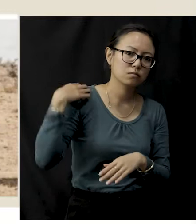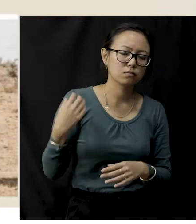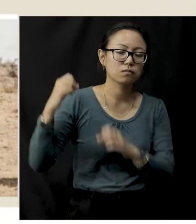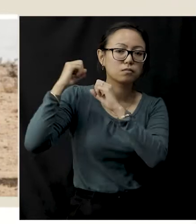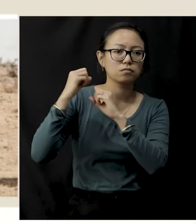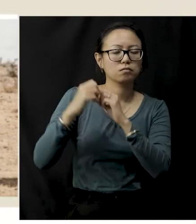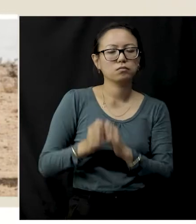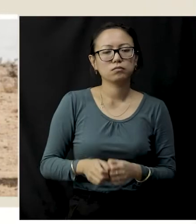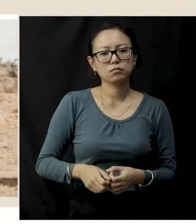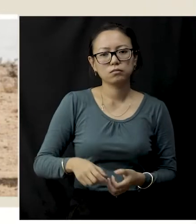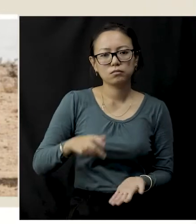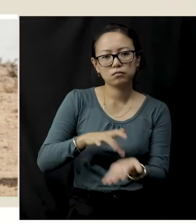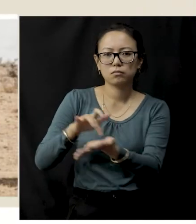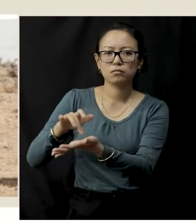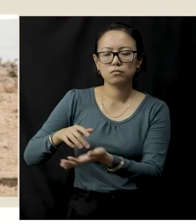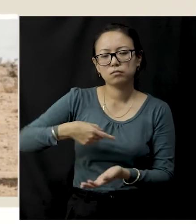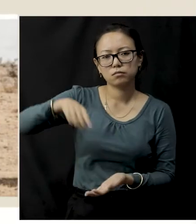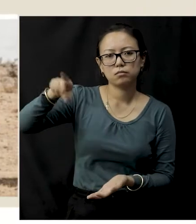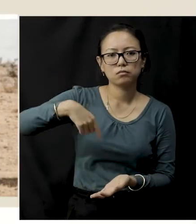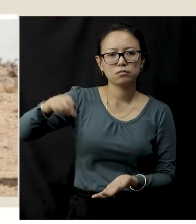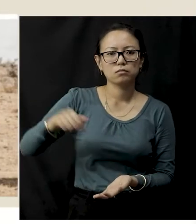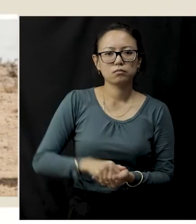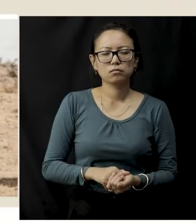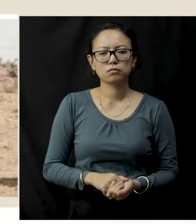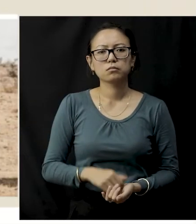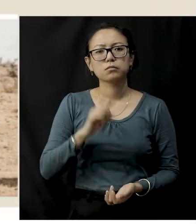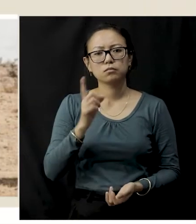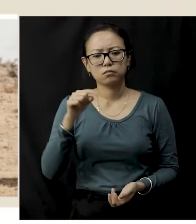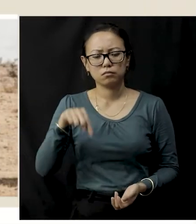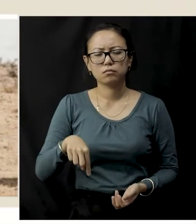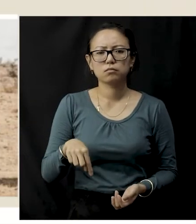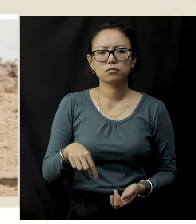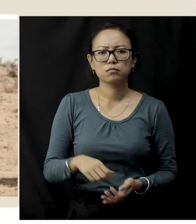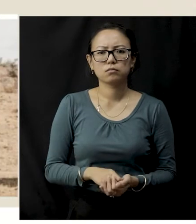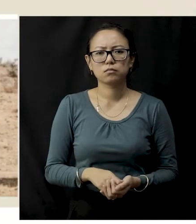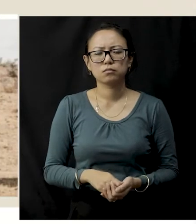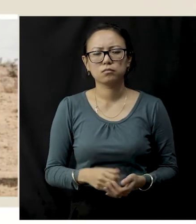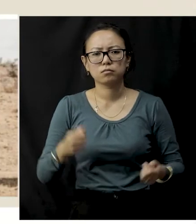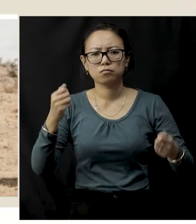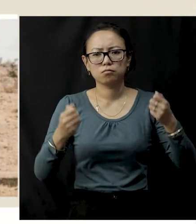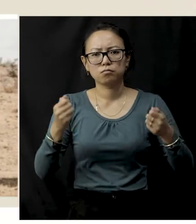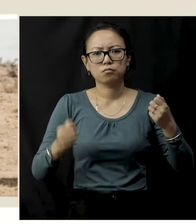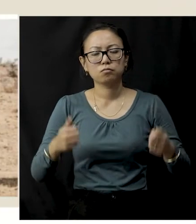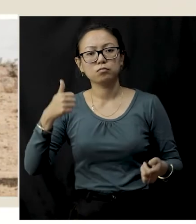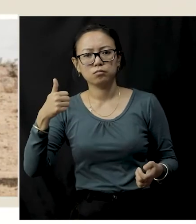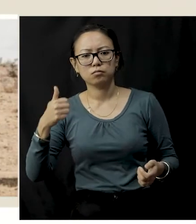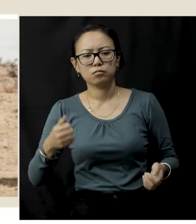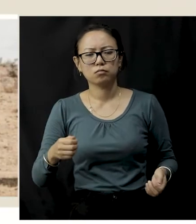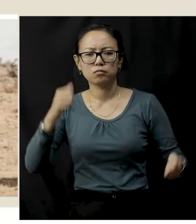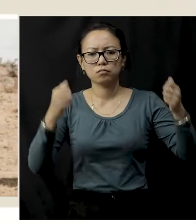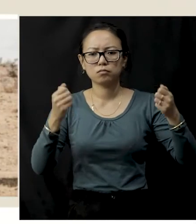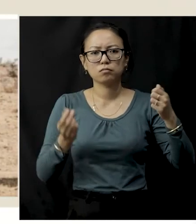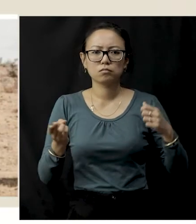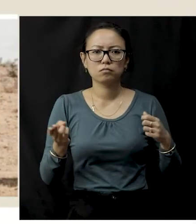from one place to another, all right? These days, because of the cars, because of the